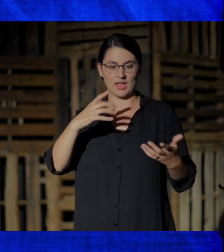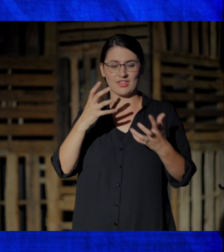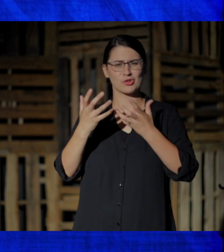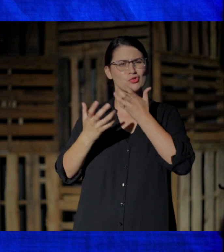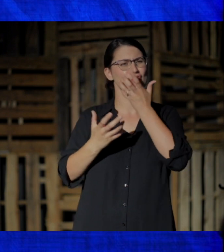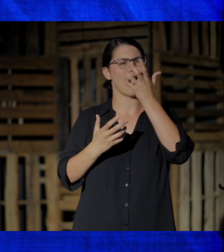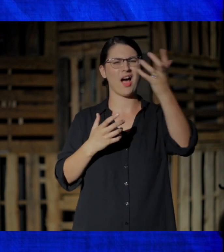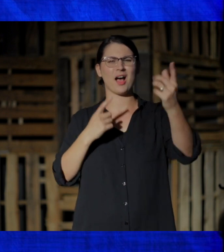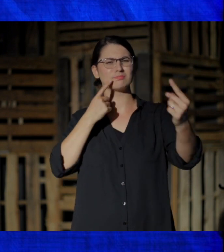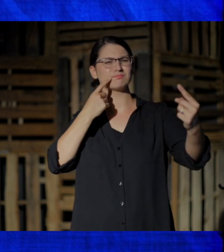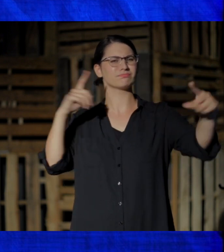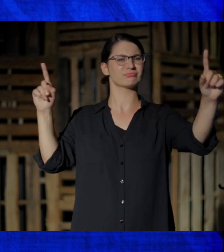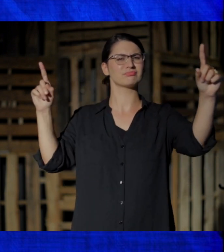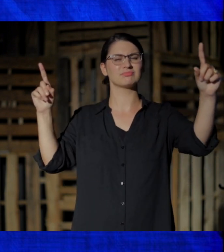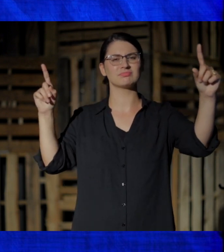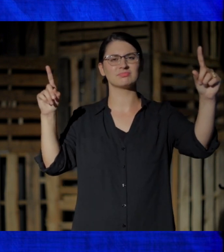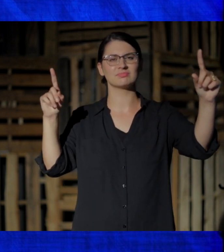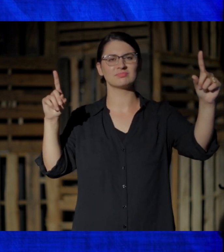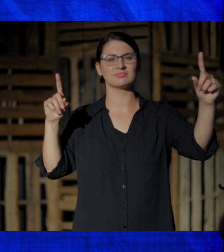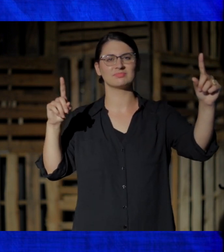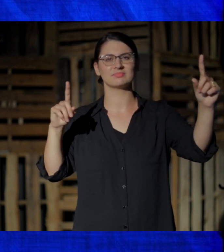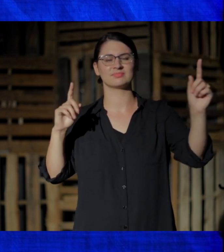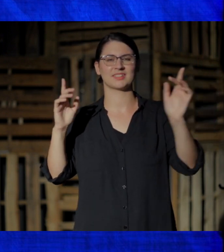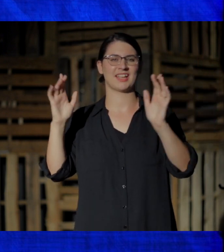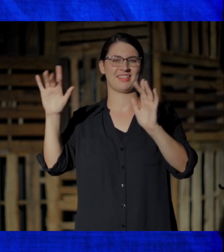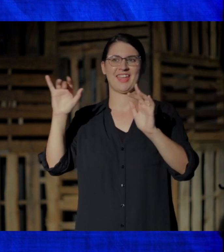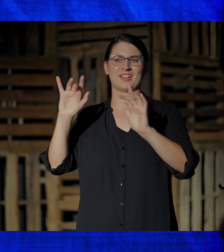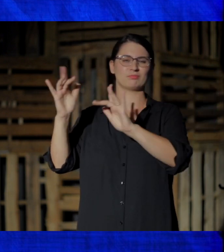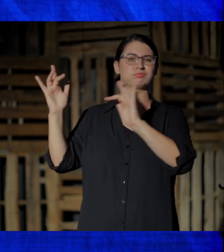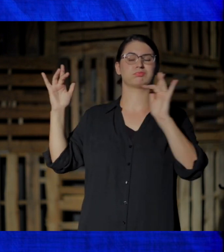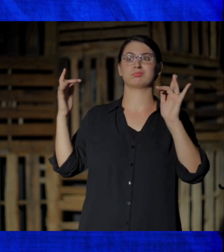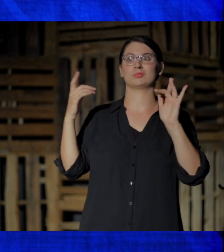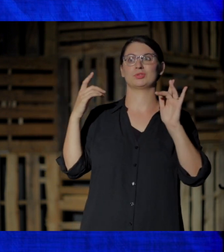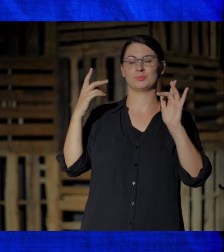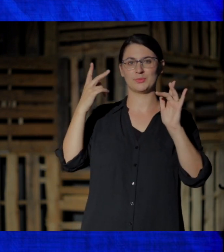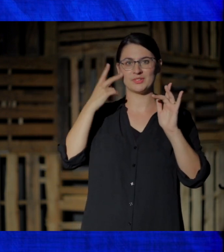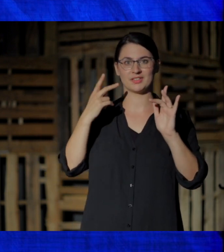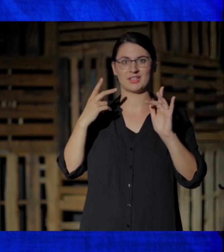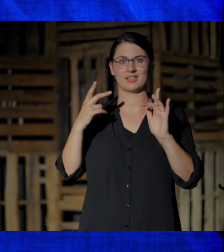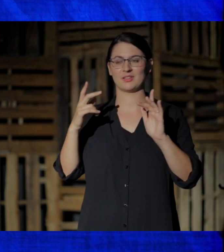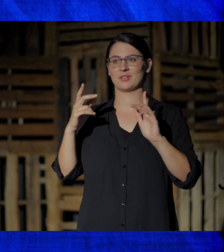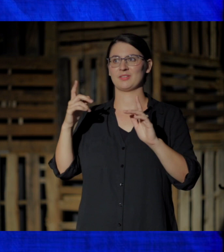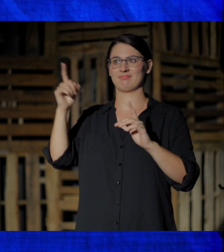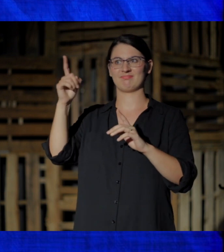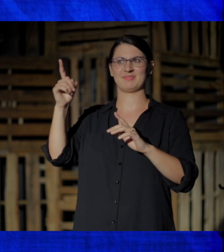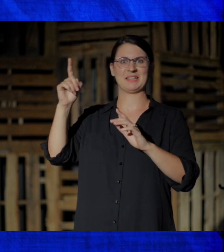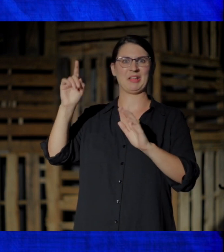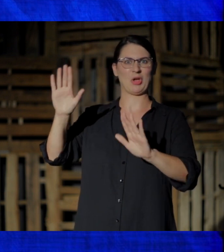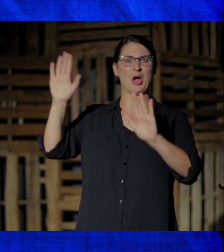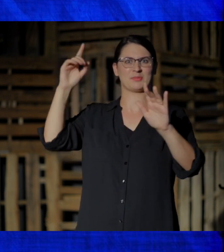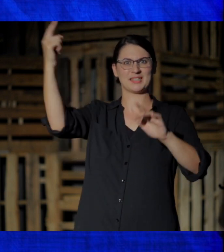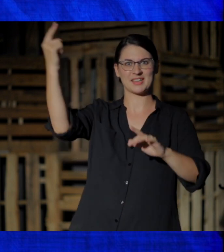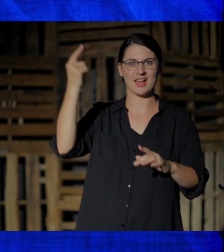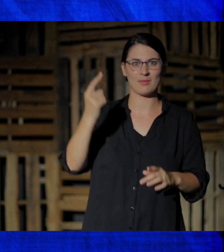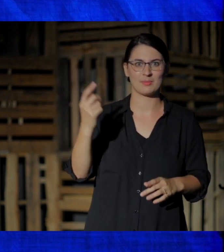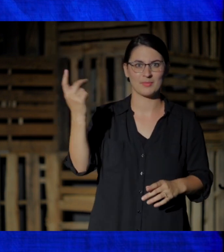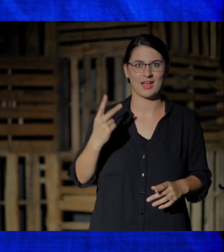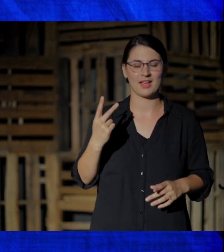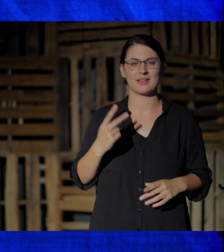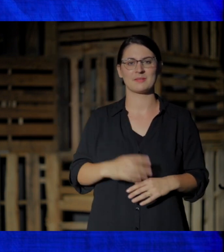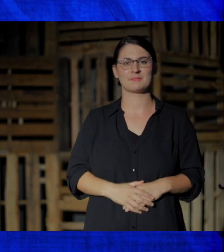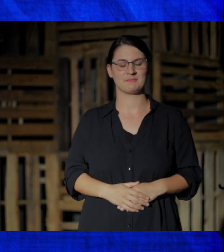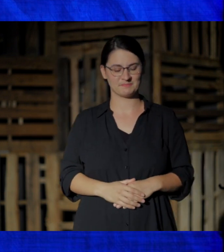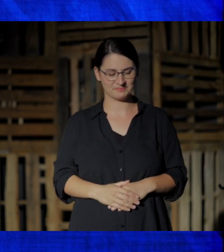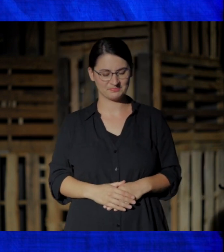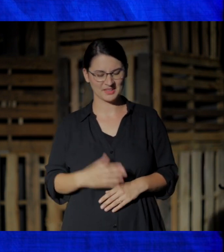pointing to the grandeur and awesomeness of the one who's coming and what he's coming to do. Cry of a command. I was watching a horse race the other week, a couple weeks